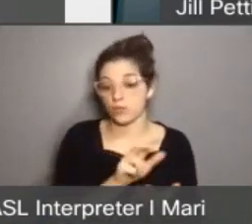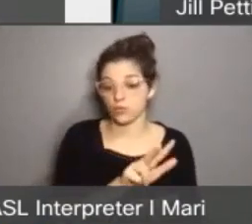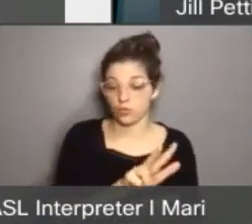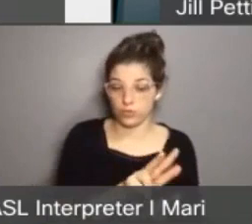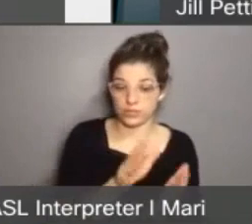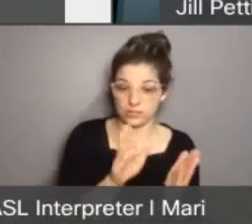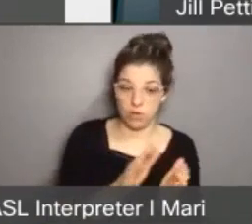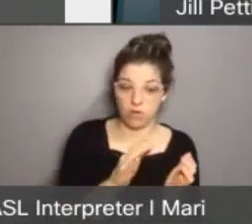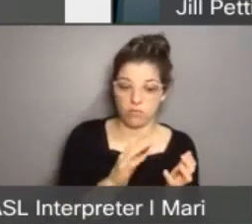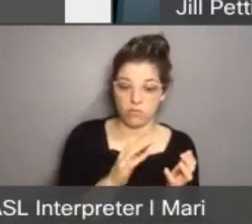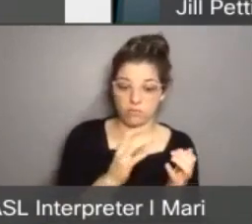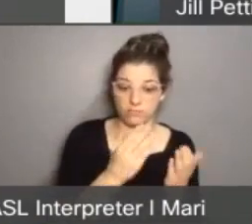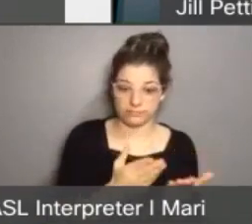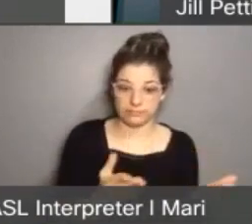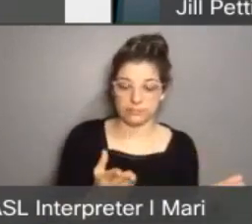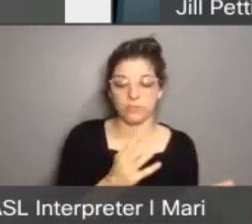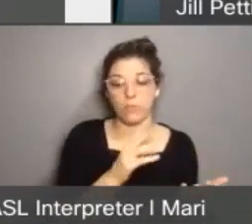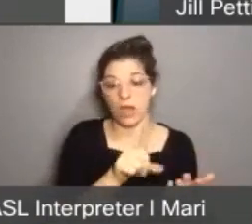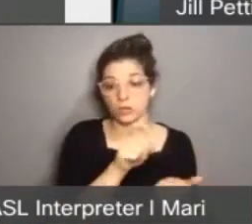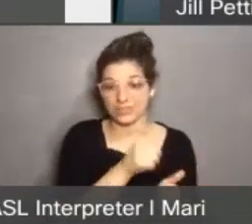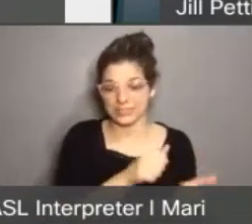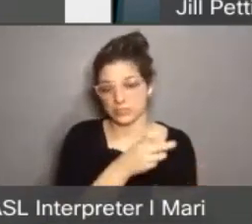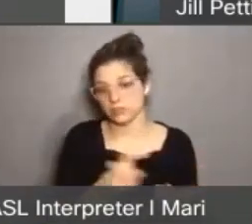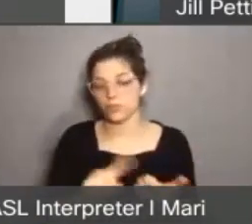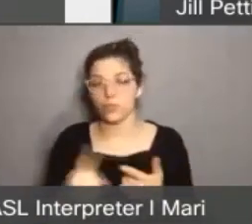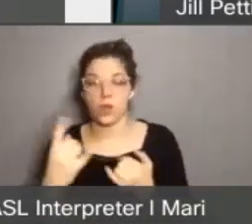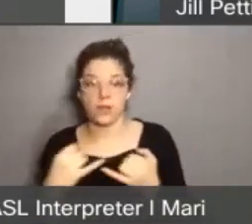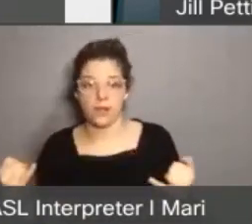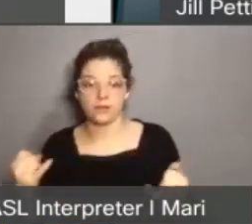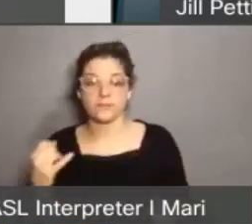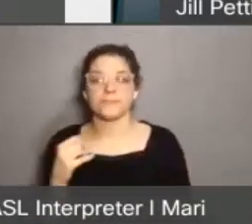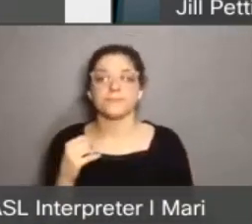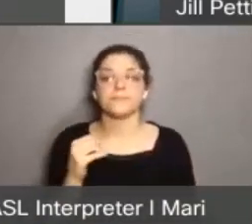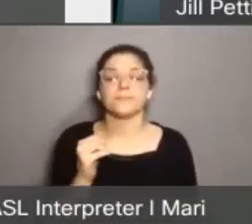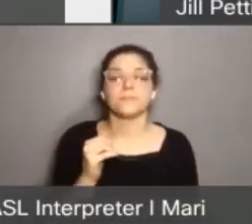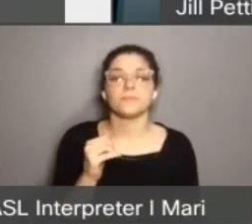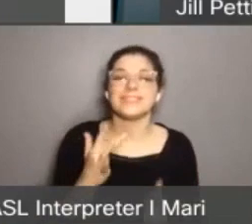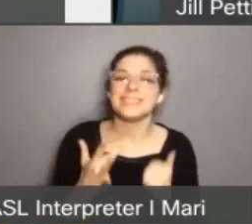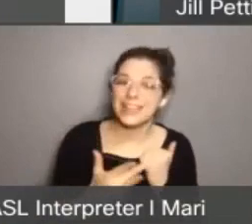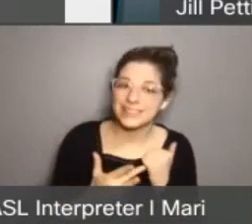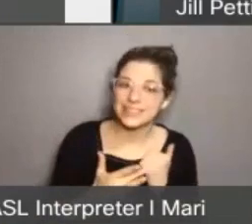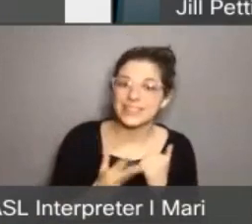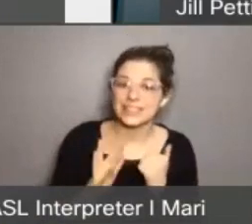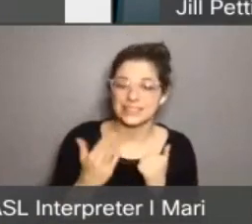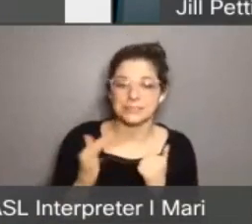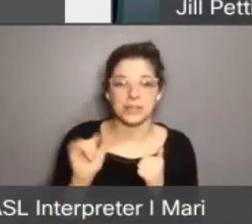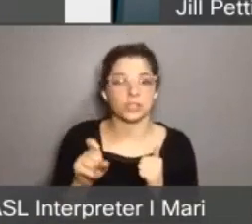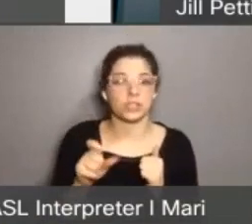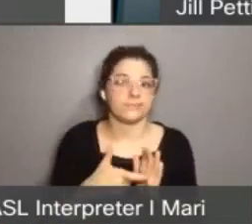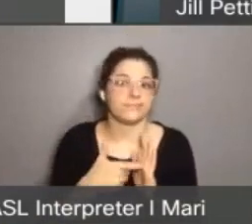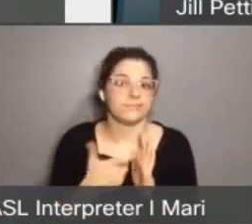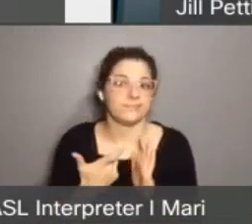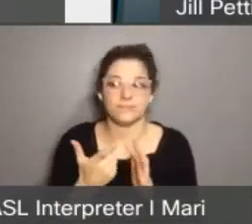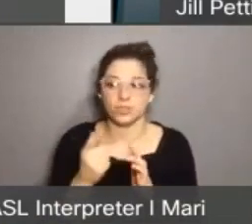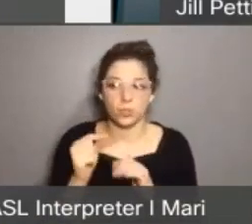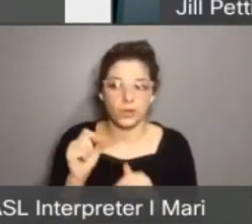small line items and moving 100 each into 1 line item. It technically seems like it should take, what,